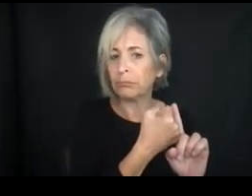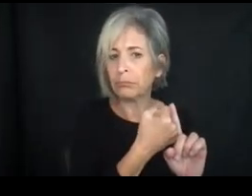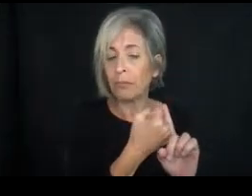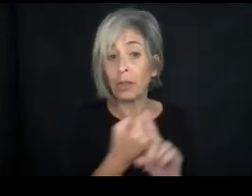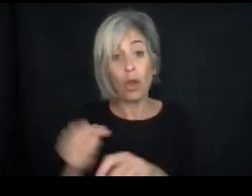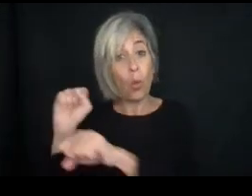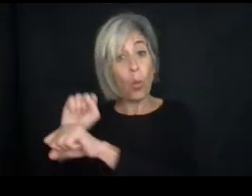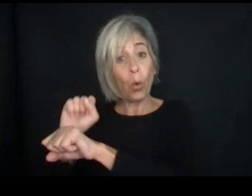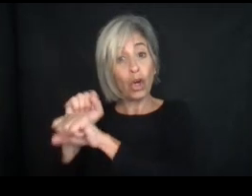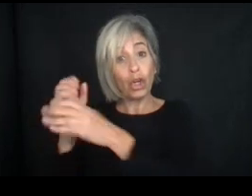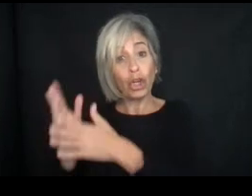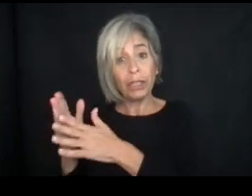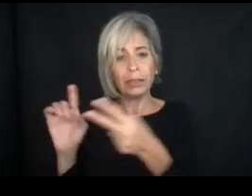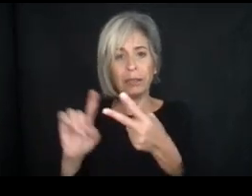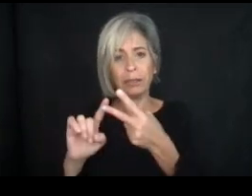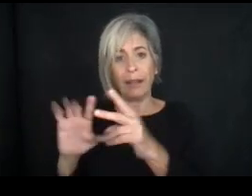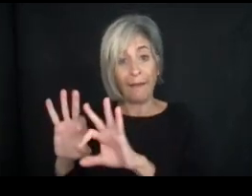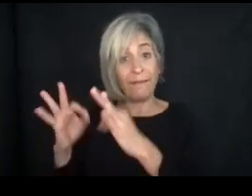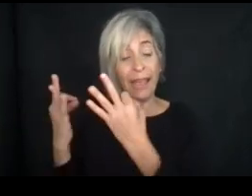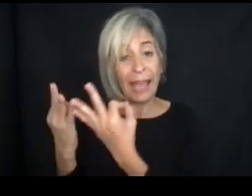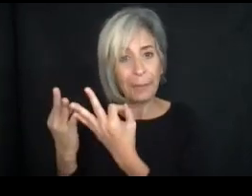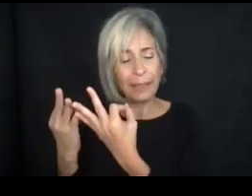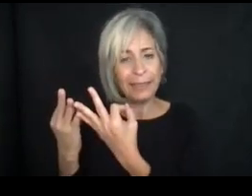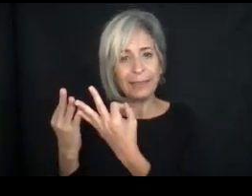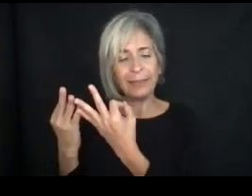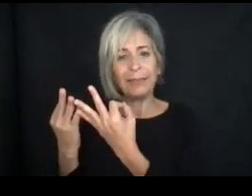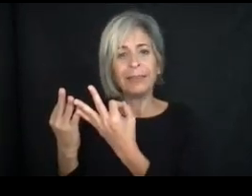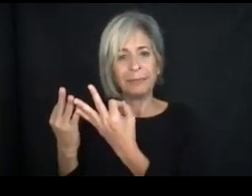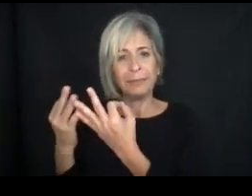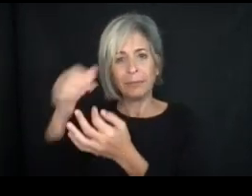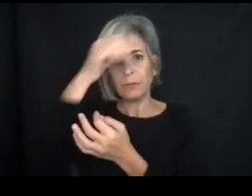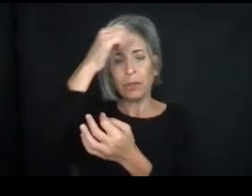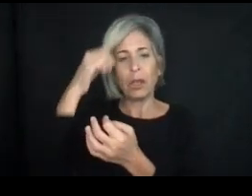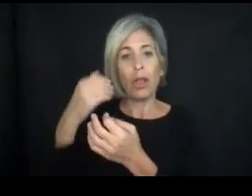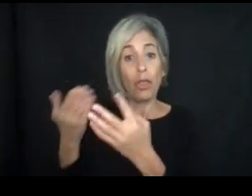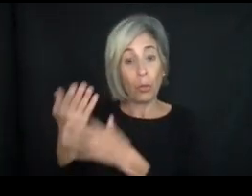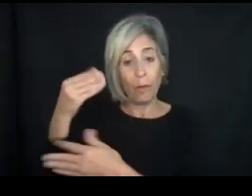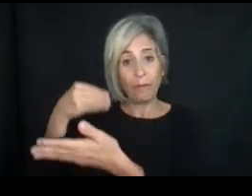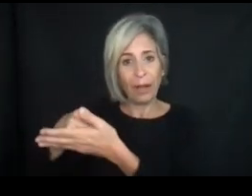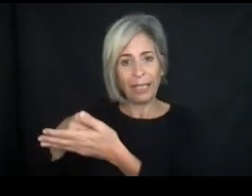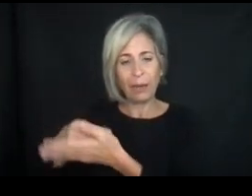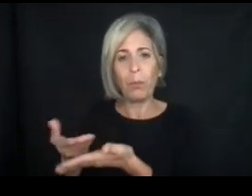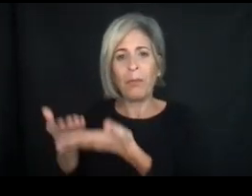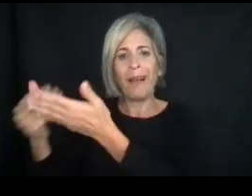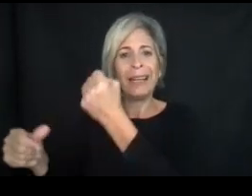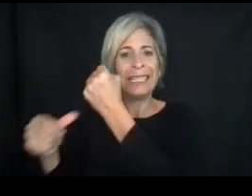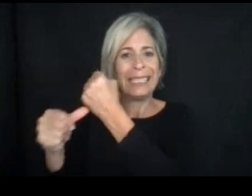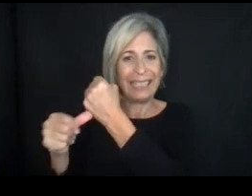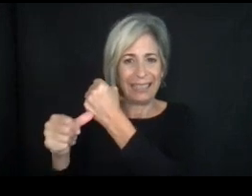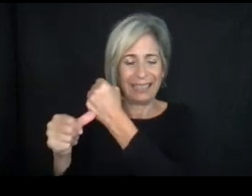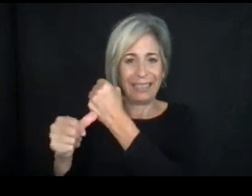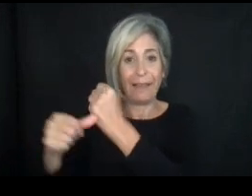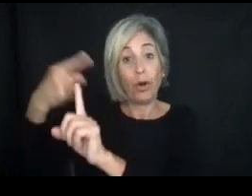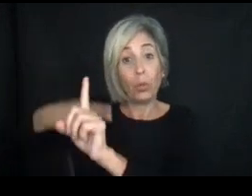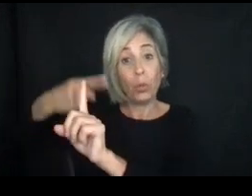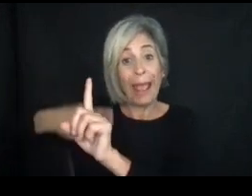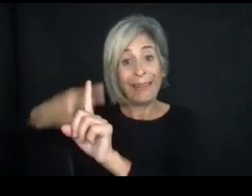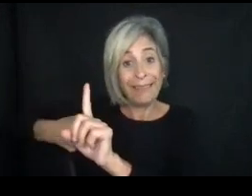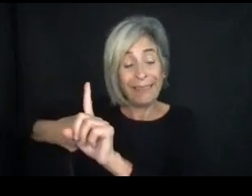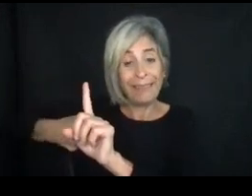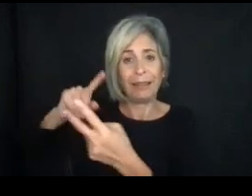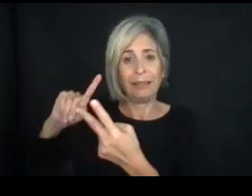Workers and families, through these funding, we can provide assistance for rent,